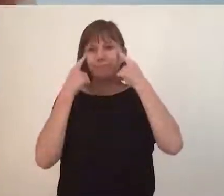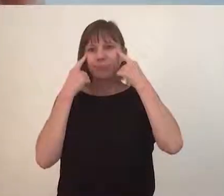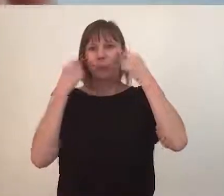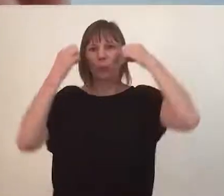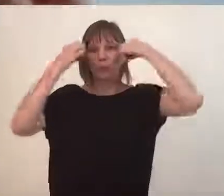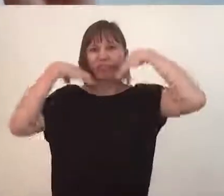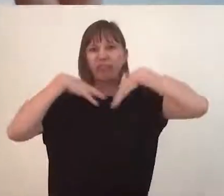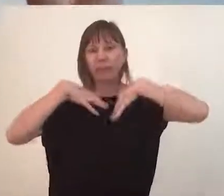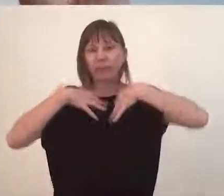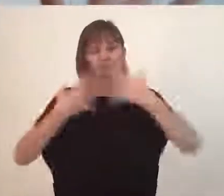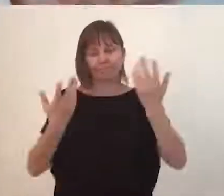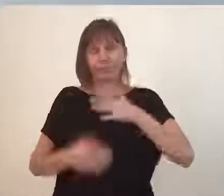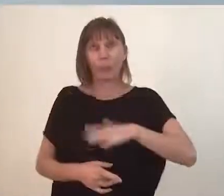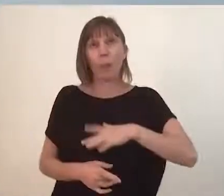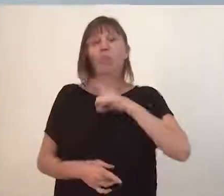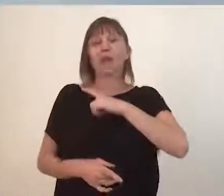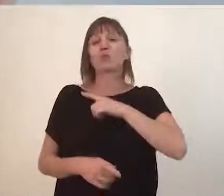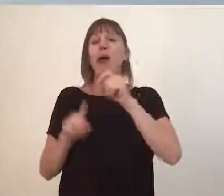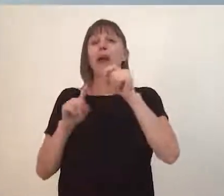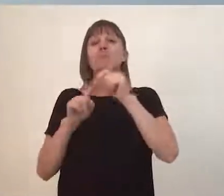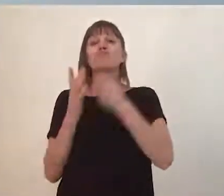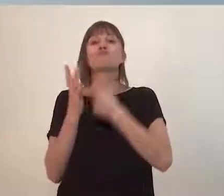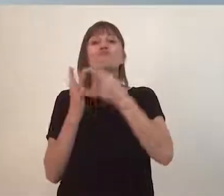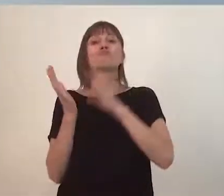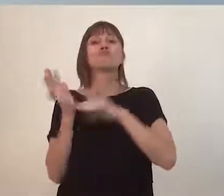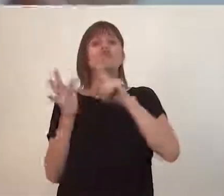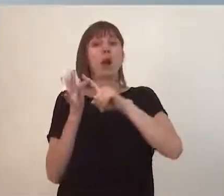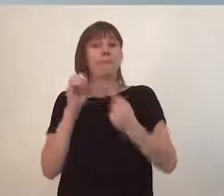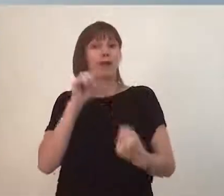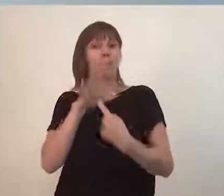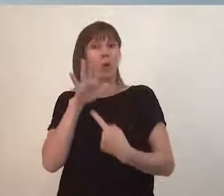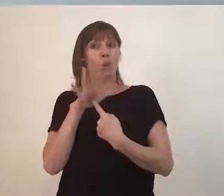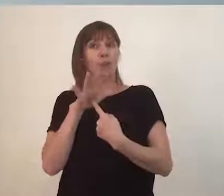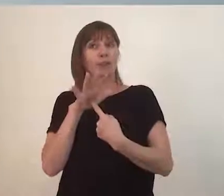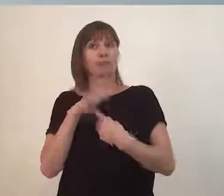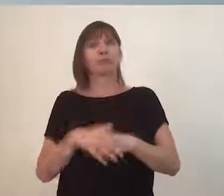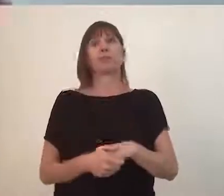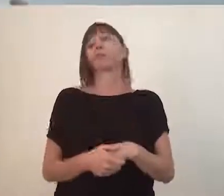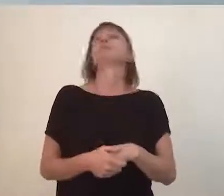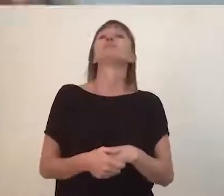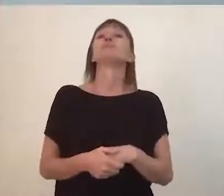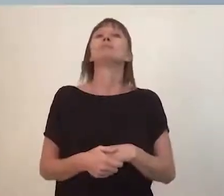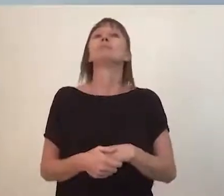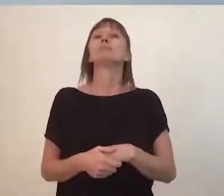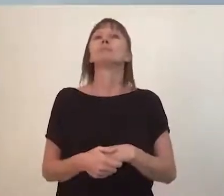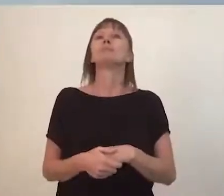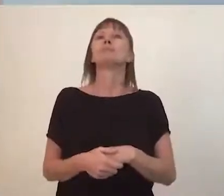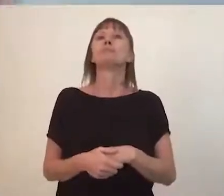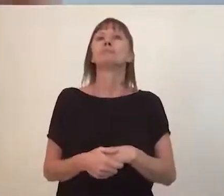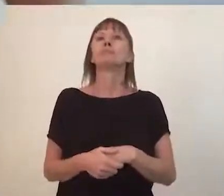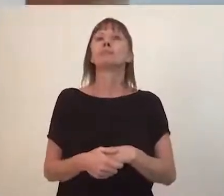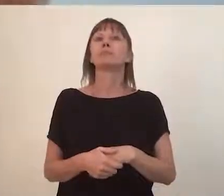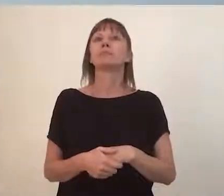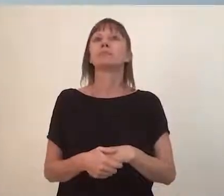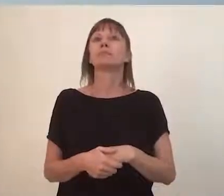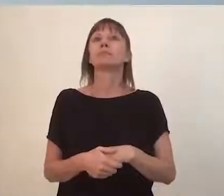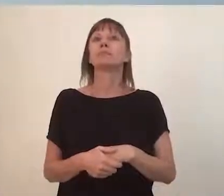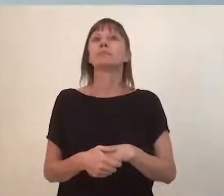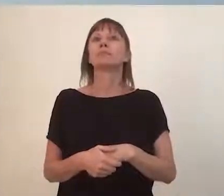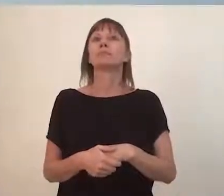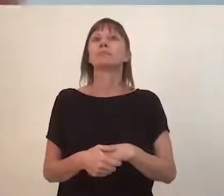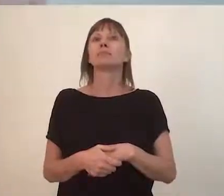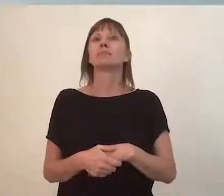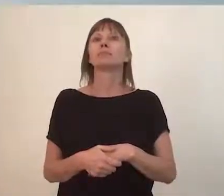don't want our eye makeup to move at all. So that's why eye primer is key. And so I'm using the Urban Decay eye